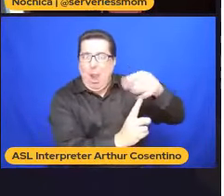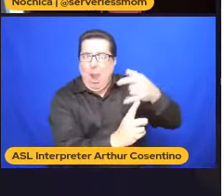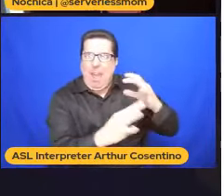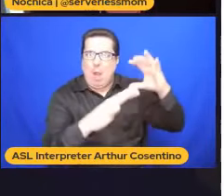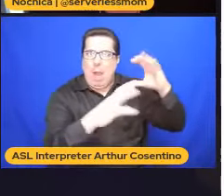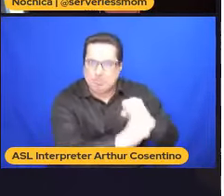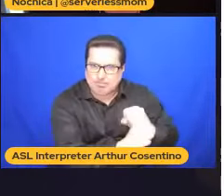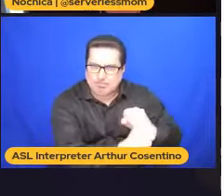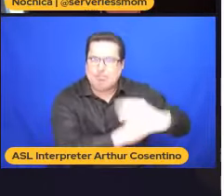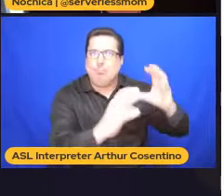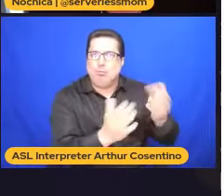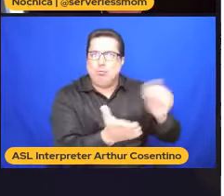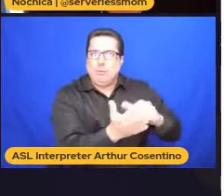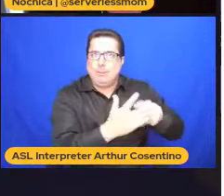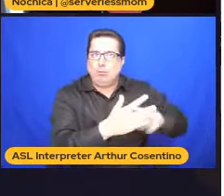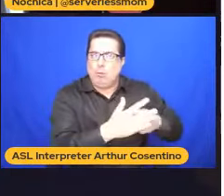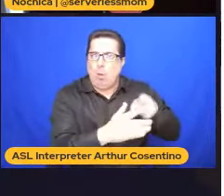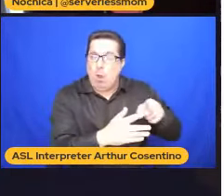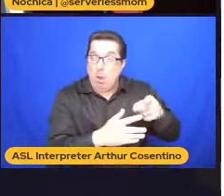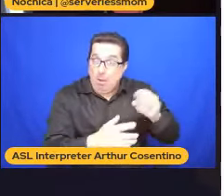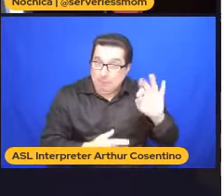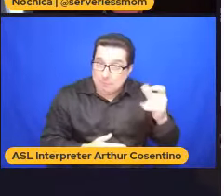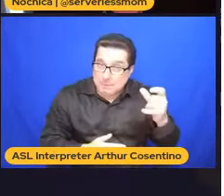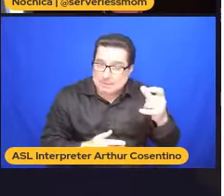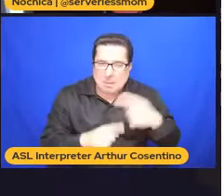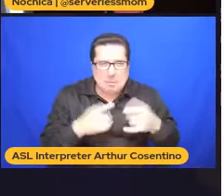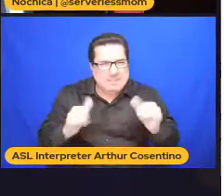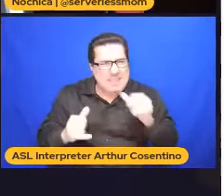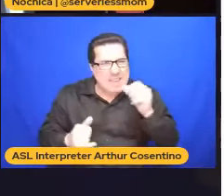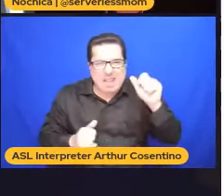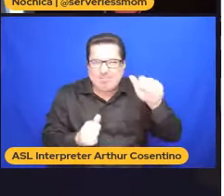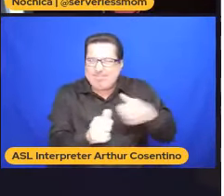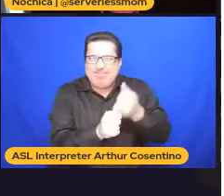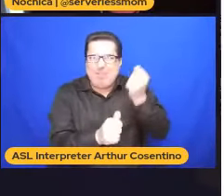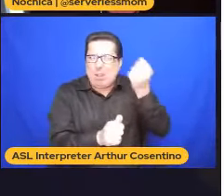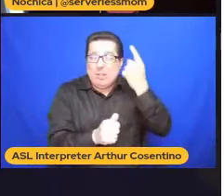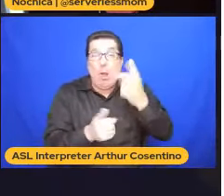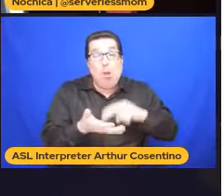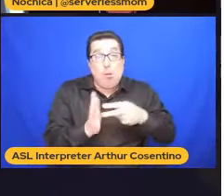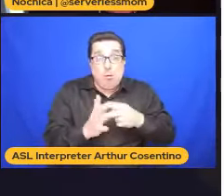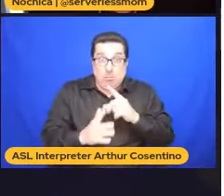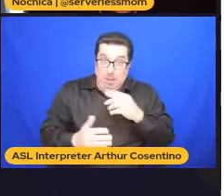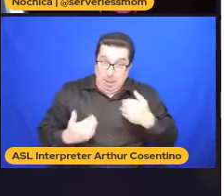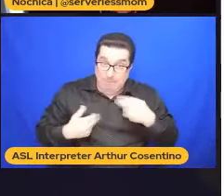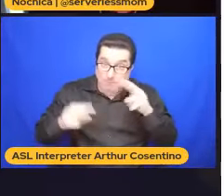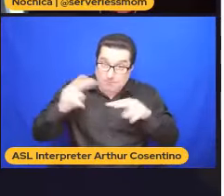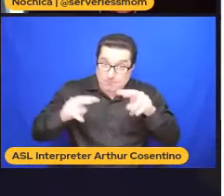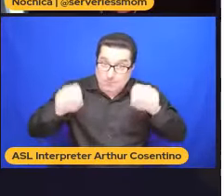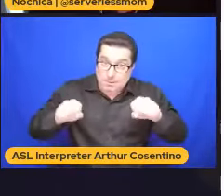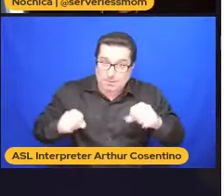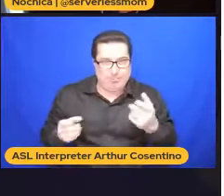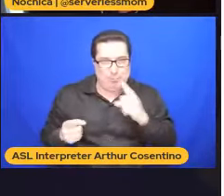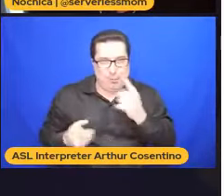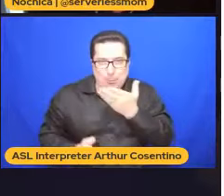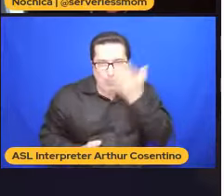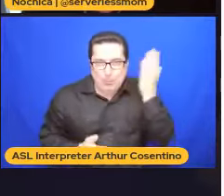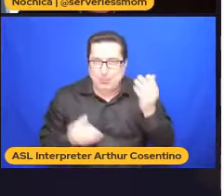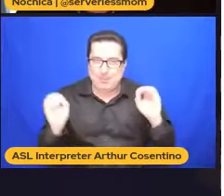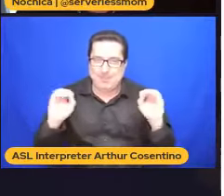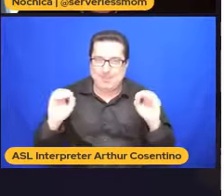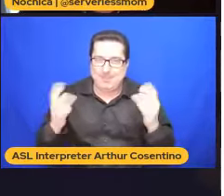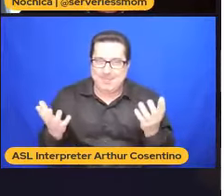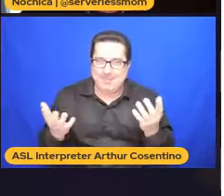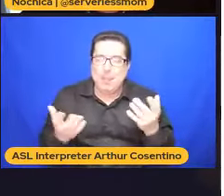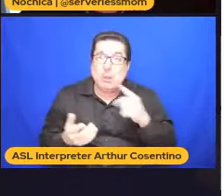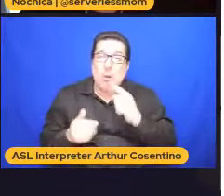a problem, but we don't understand it at all. So we sort of have like no observability. And so for most of us,